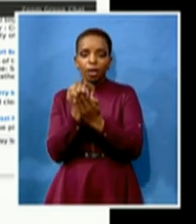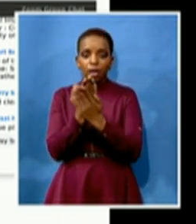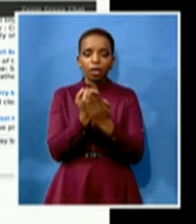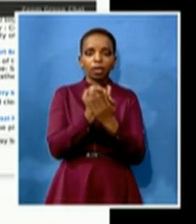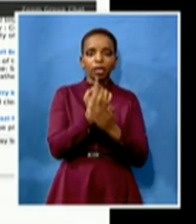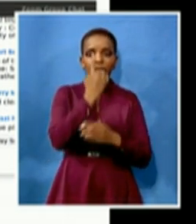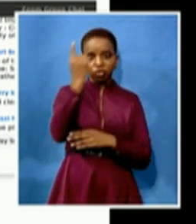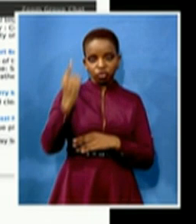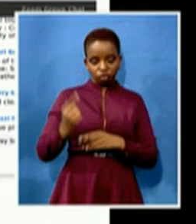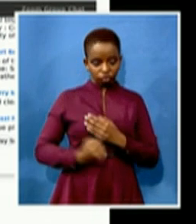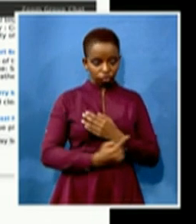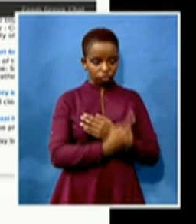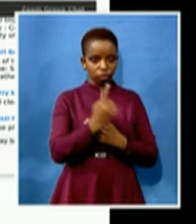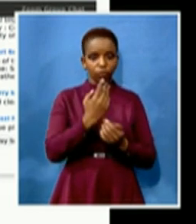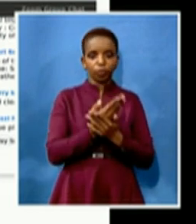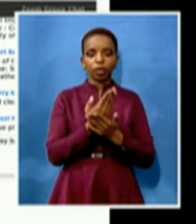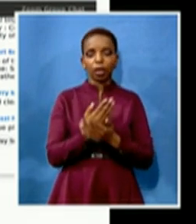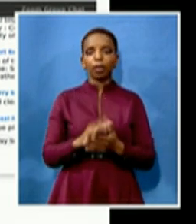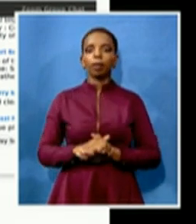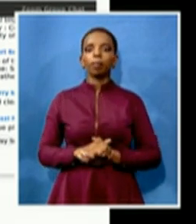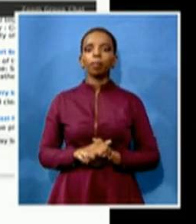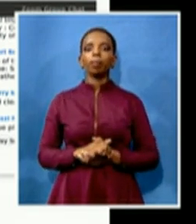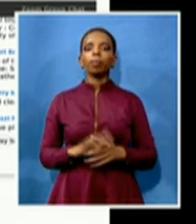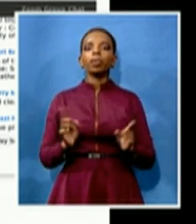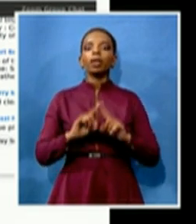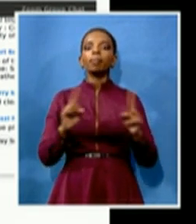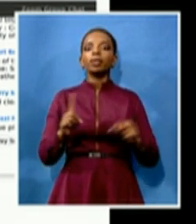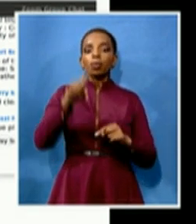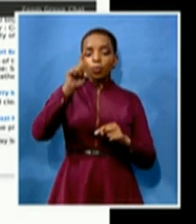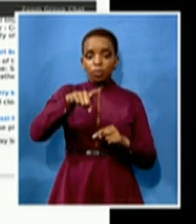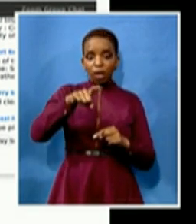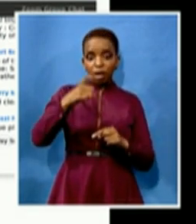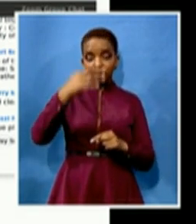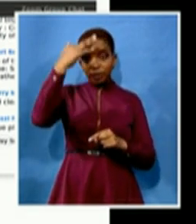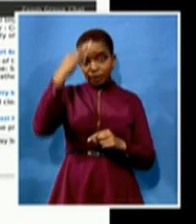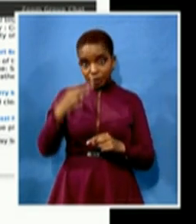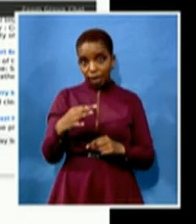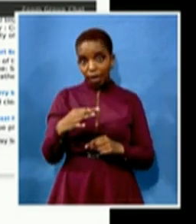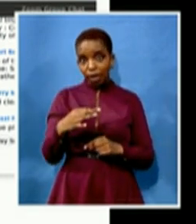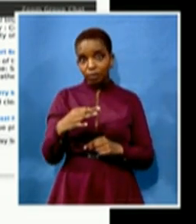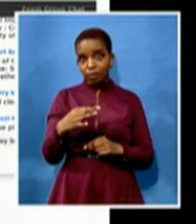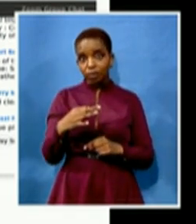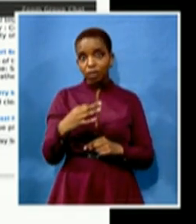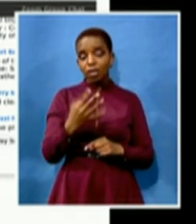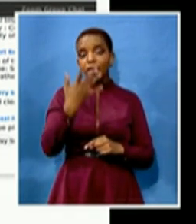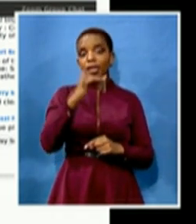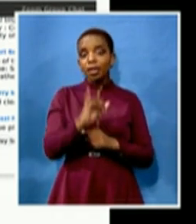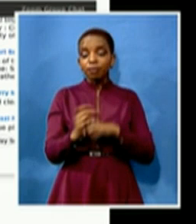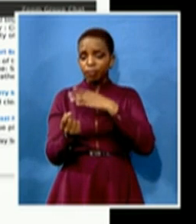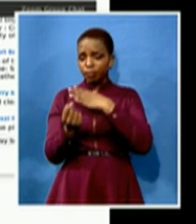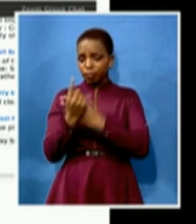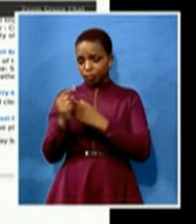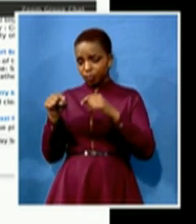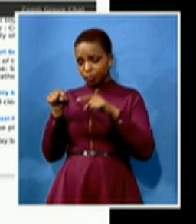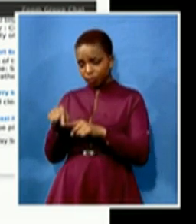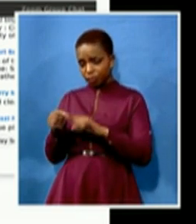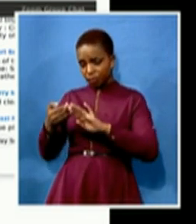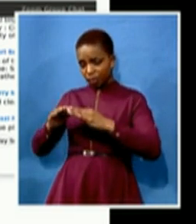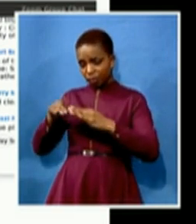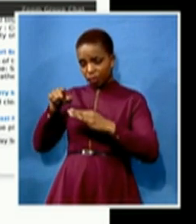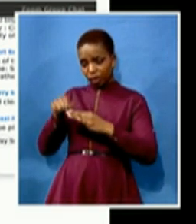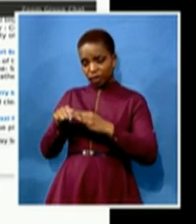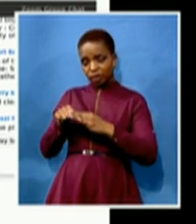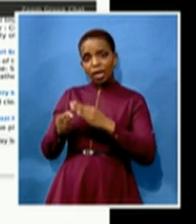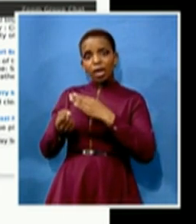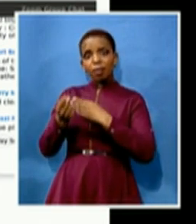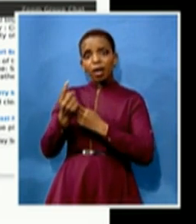you have to decide if there are new cases in that ward, how should they be distributed within that ward,